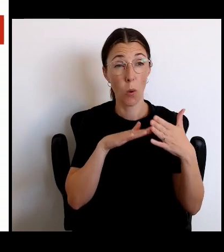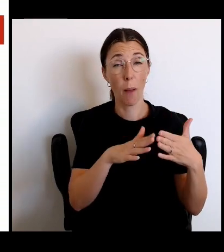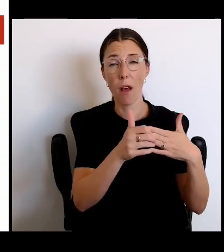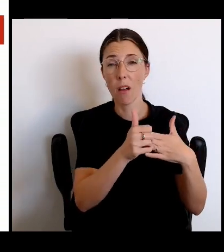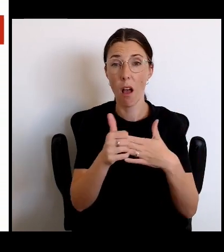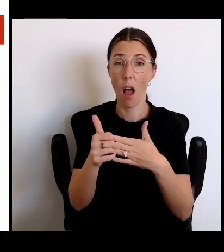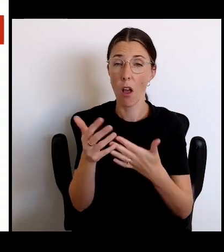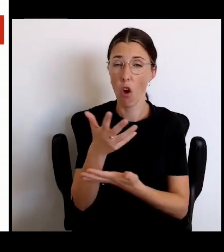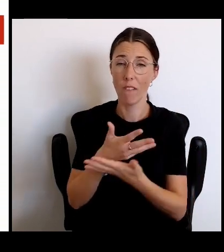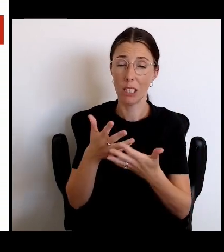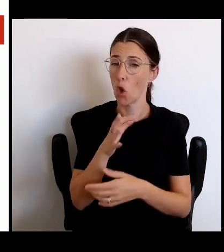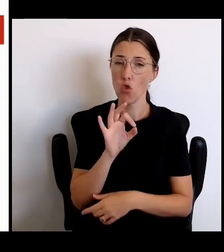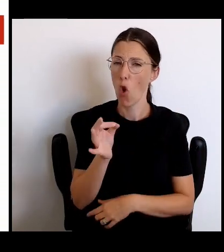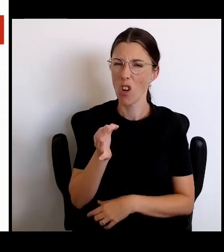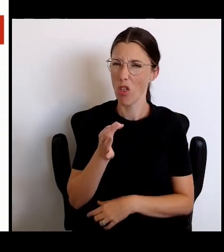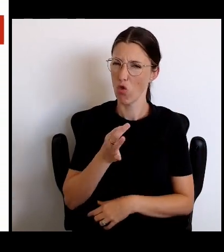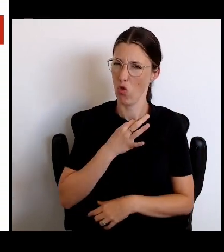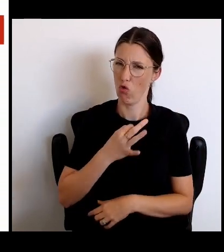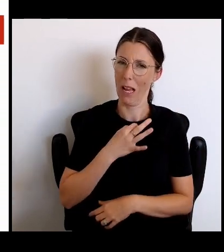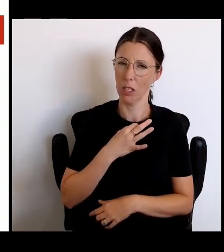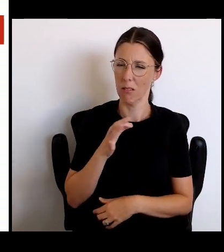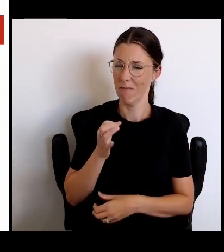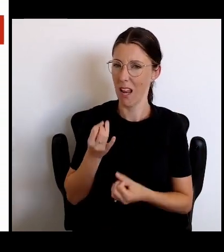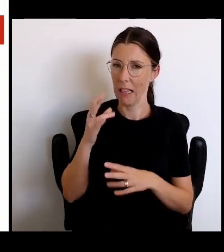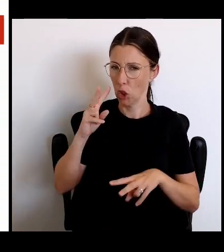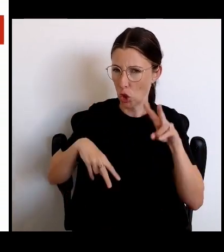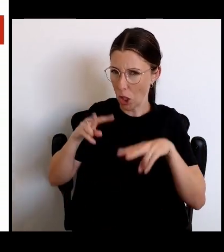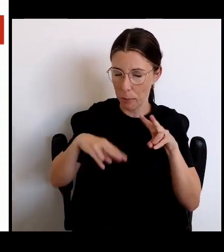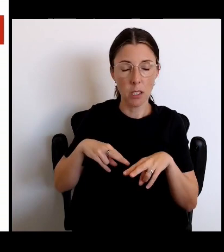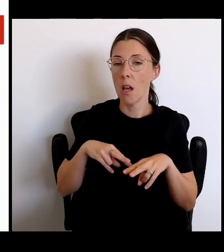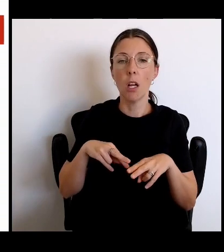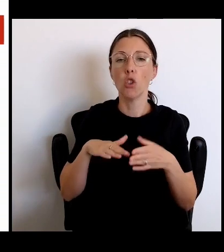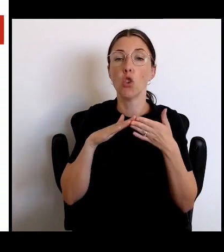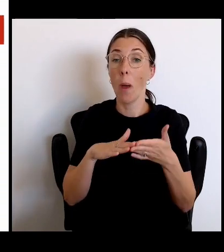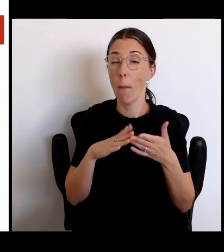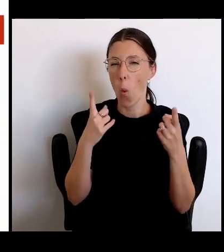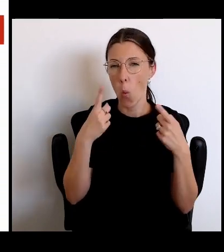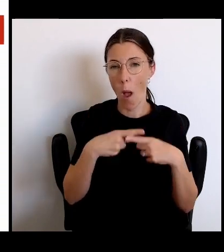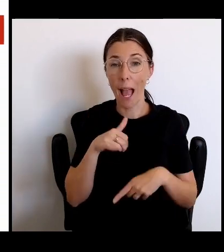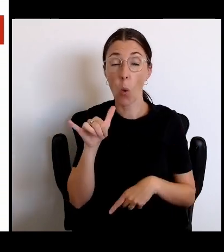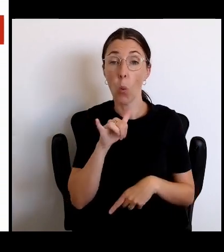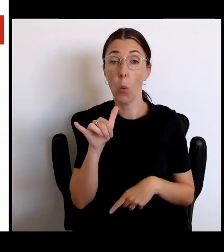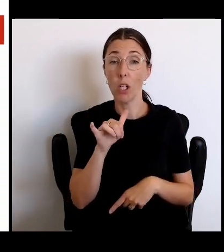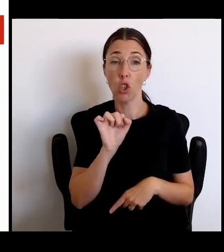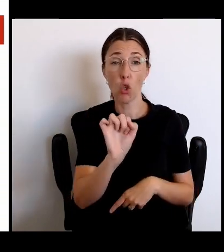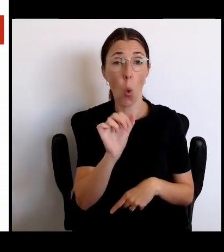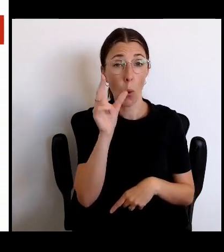way to be able to determine what kind of teenager do you have in your family.